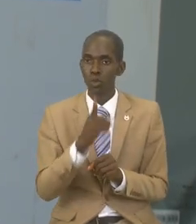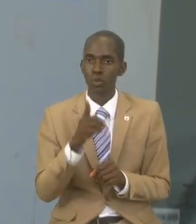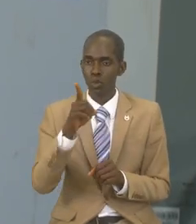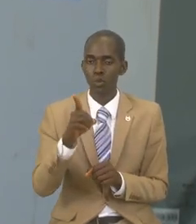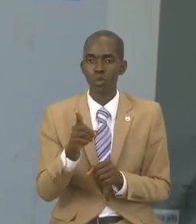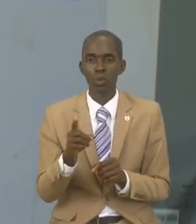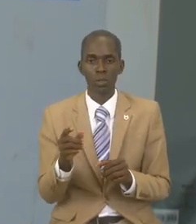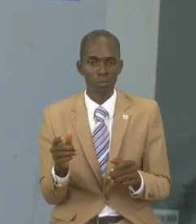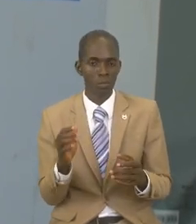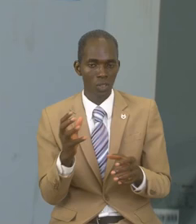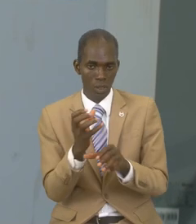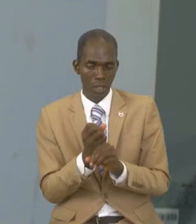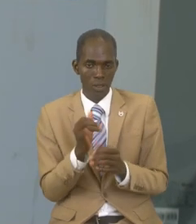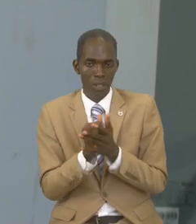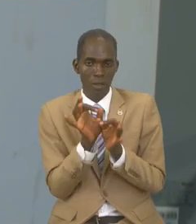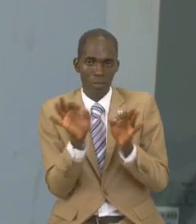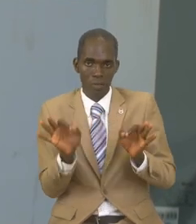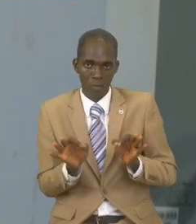you sit down.